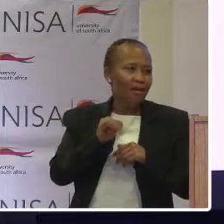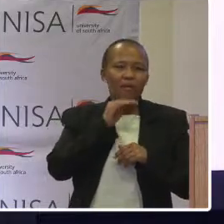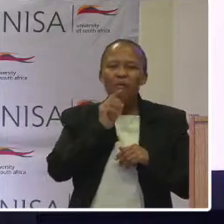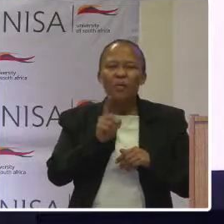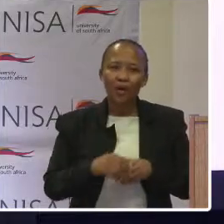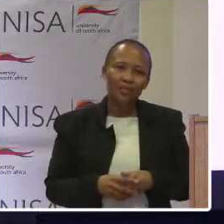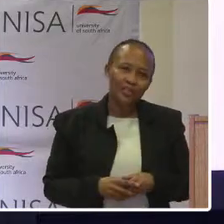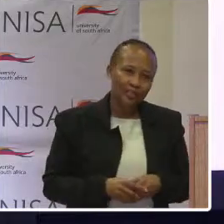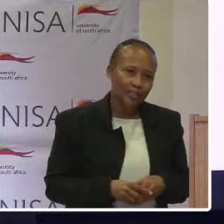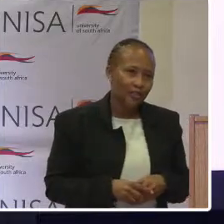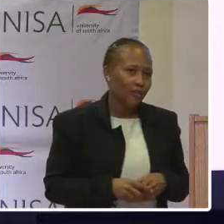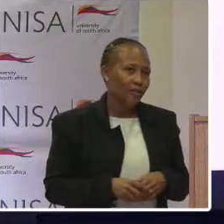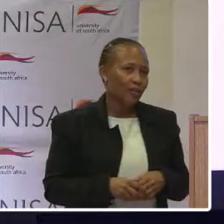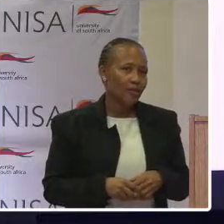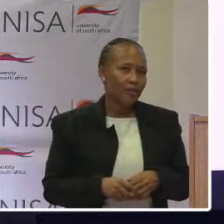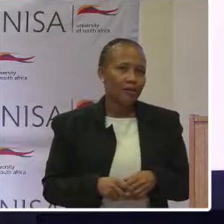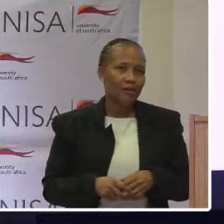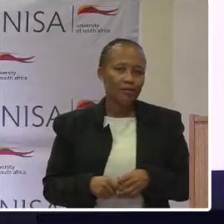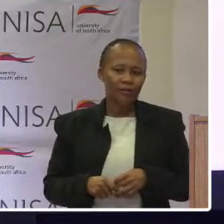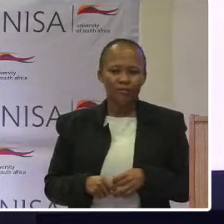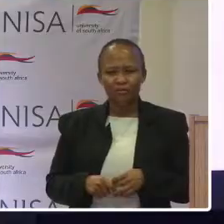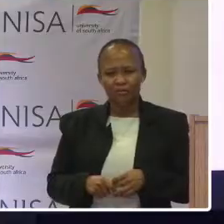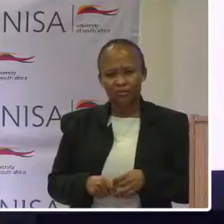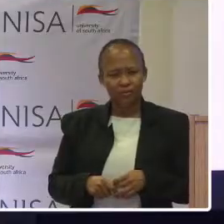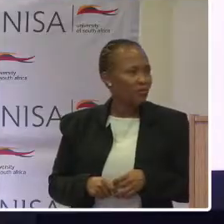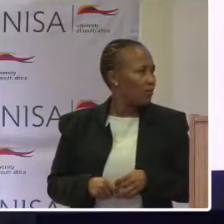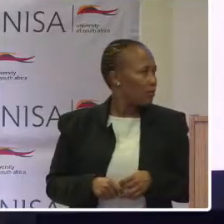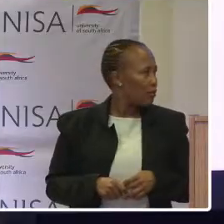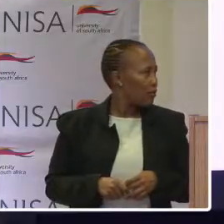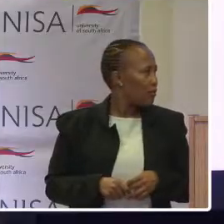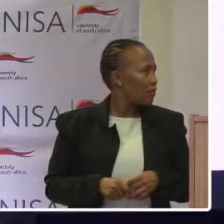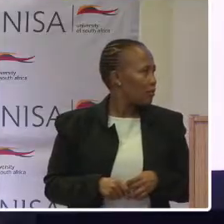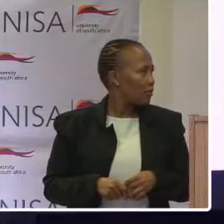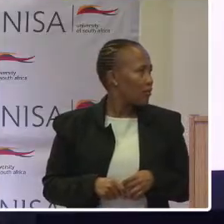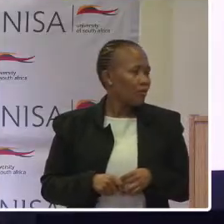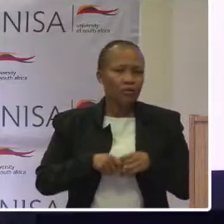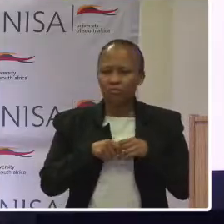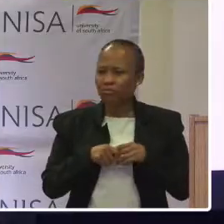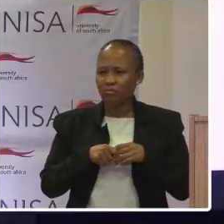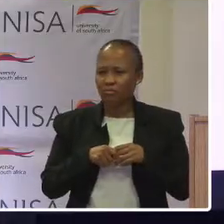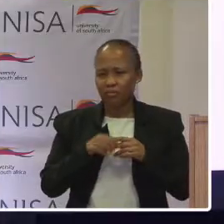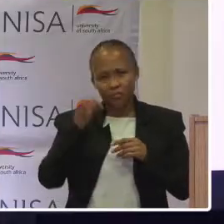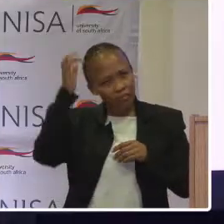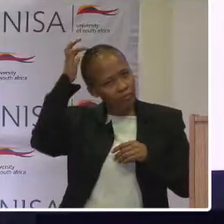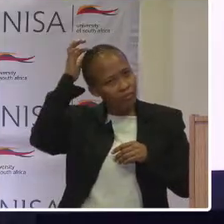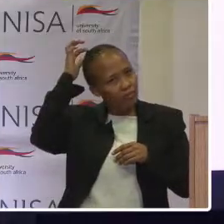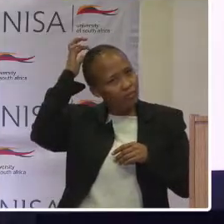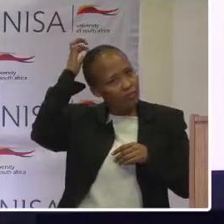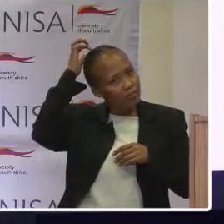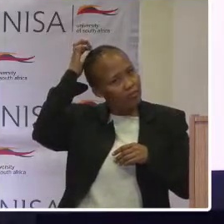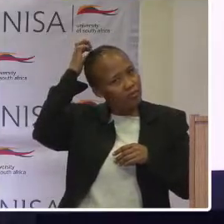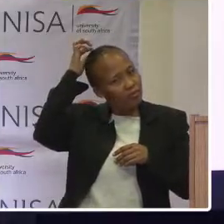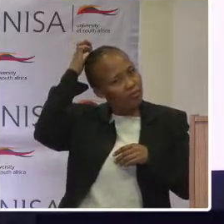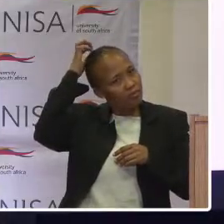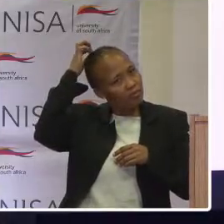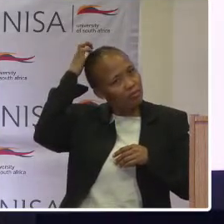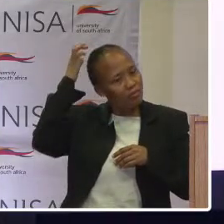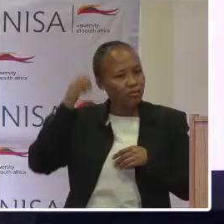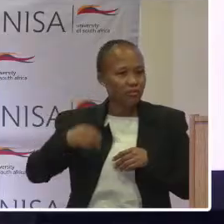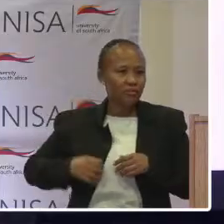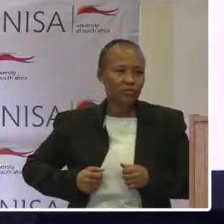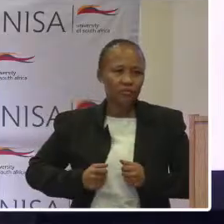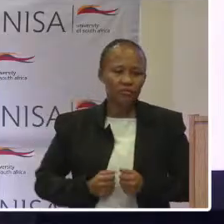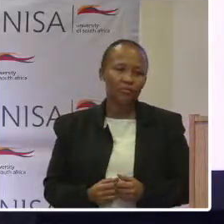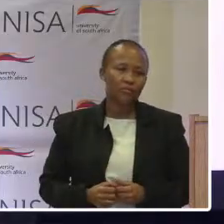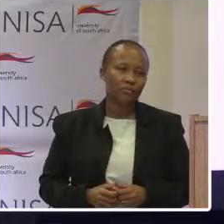It's not a dig at you. I like your answer. Someone else. Lady in orange,